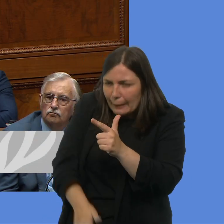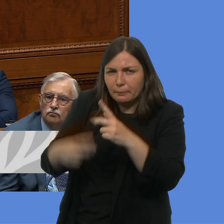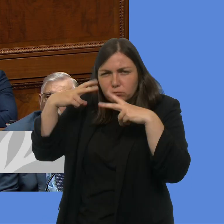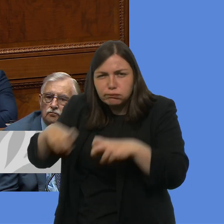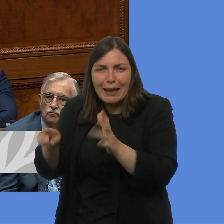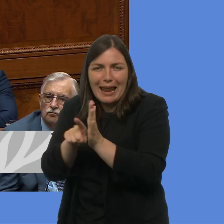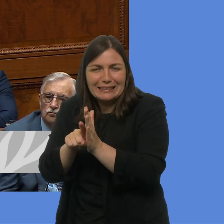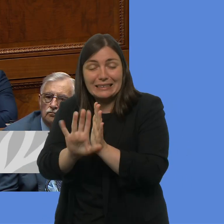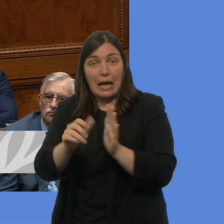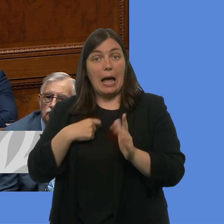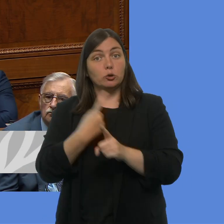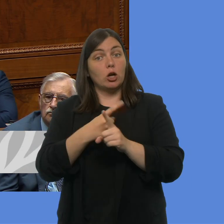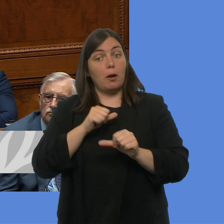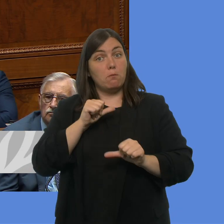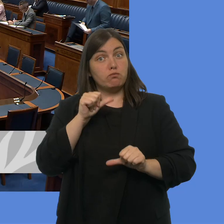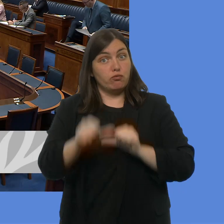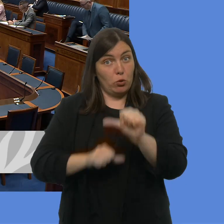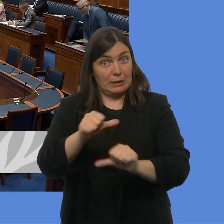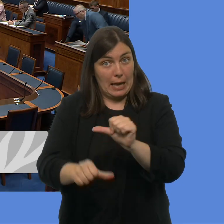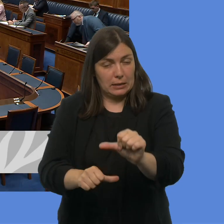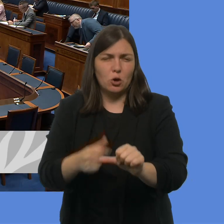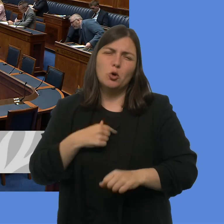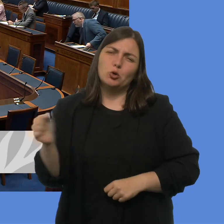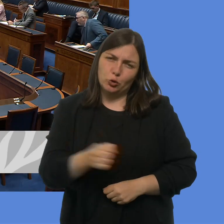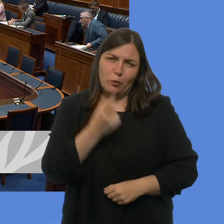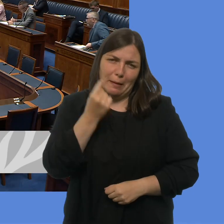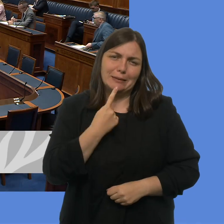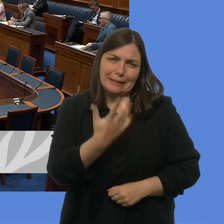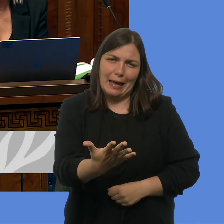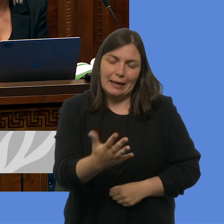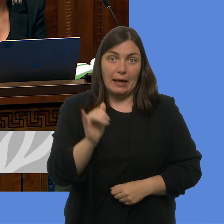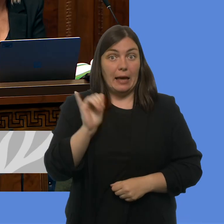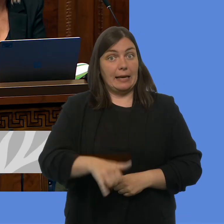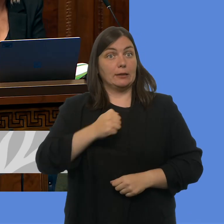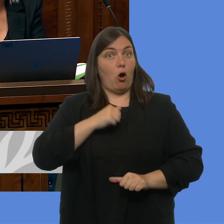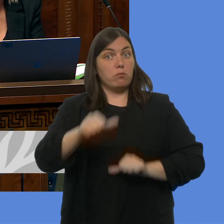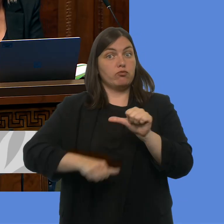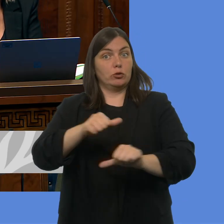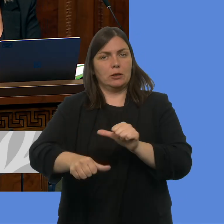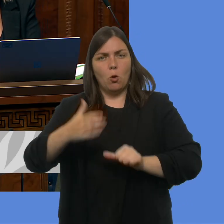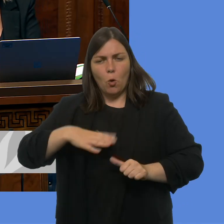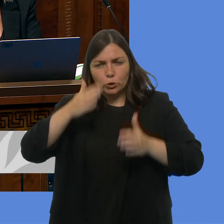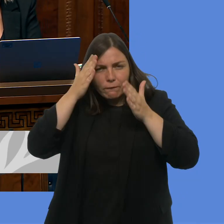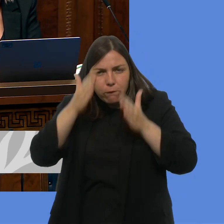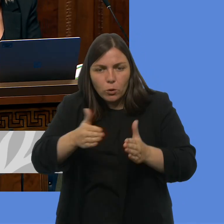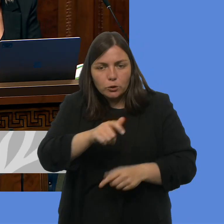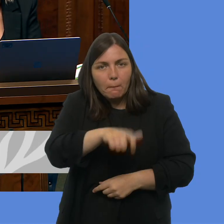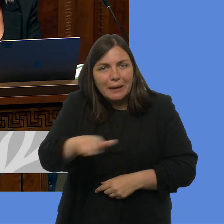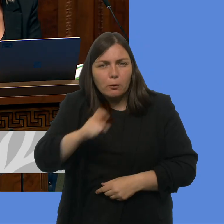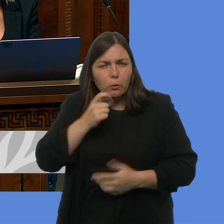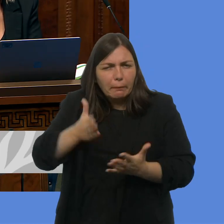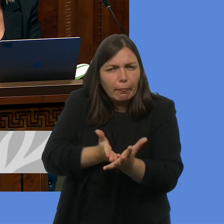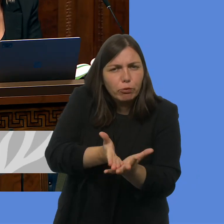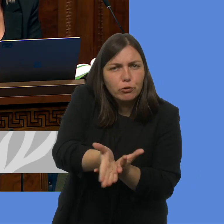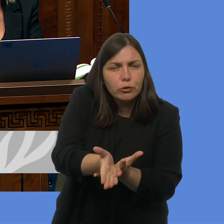is actually victims and survivors centred. First Minister. I mean, it's key to success that it is victims and survivors centred. I absolutely agree with you,